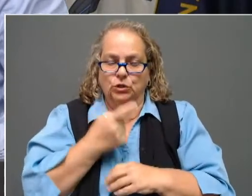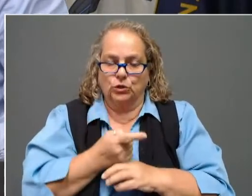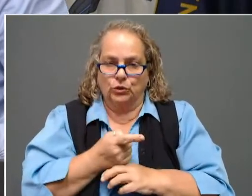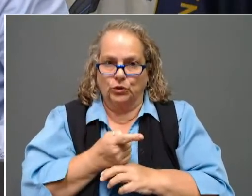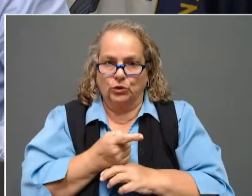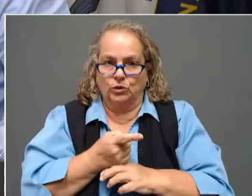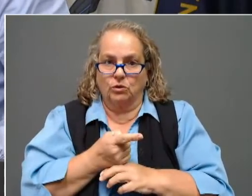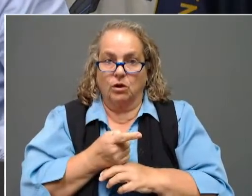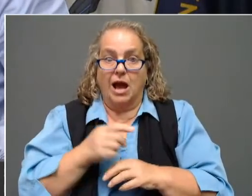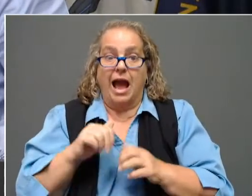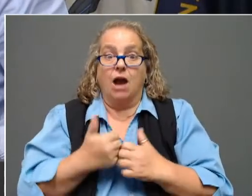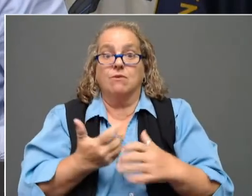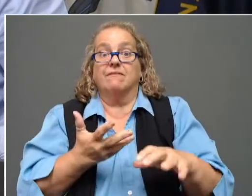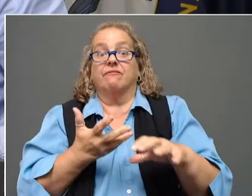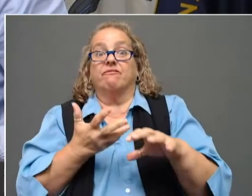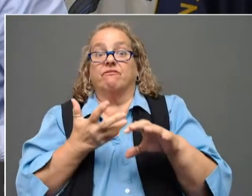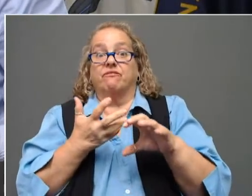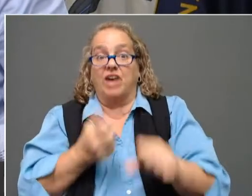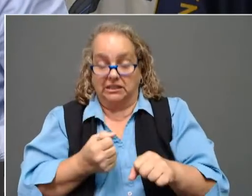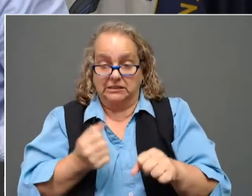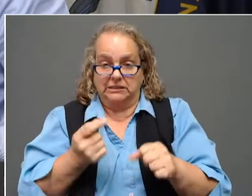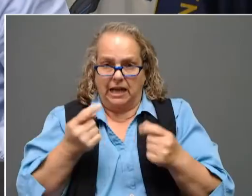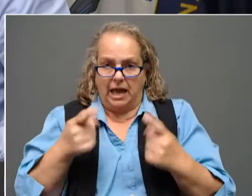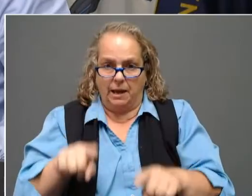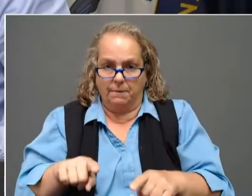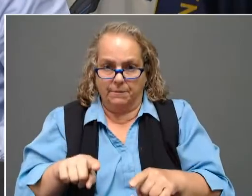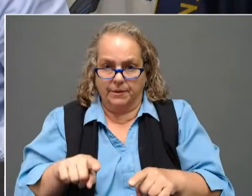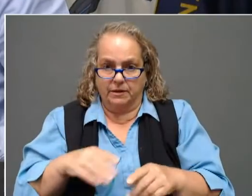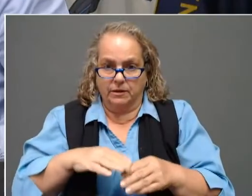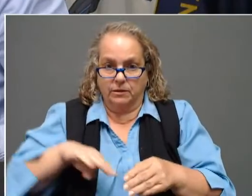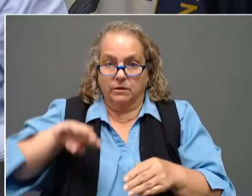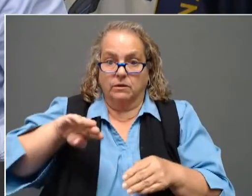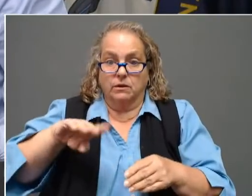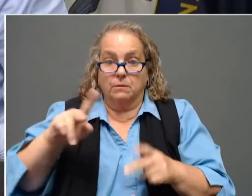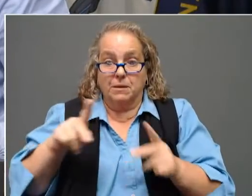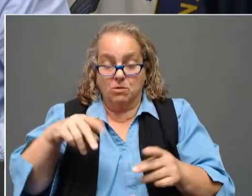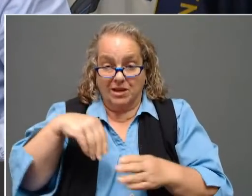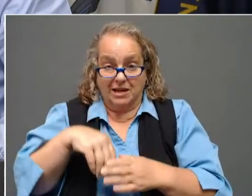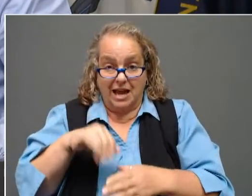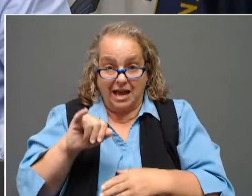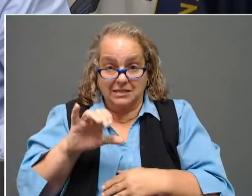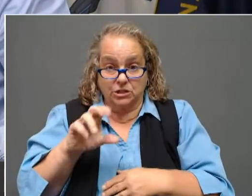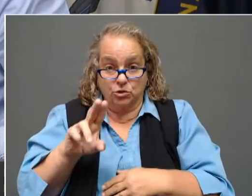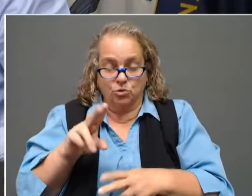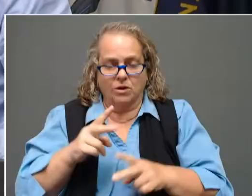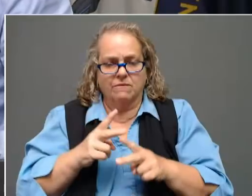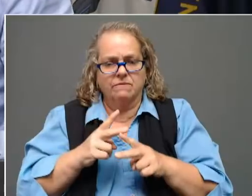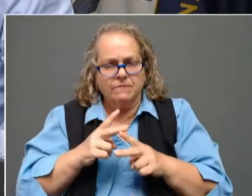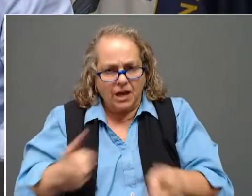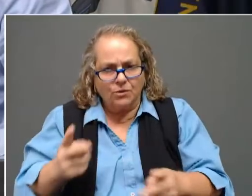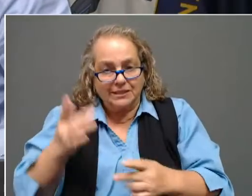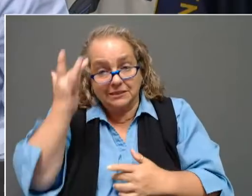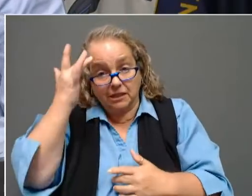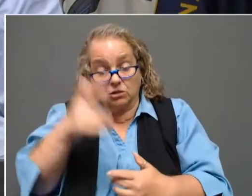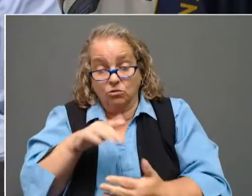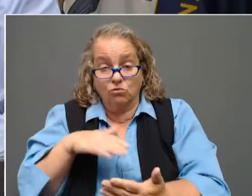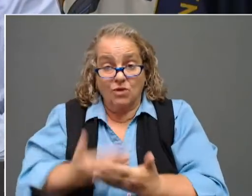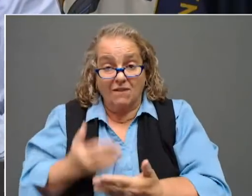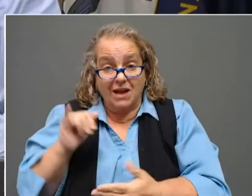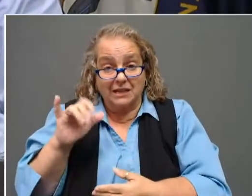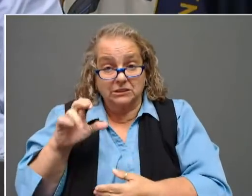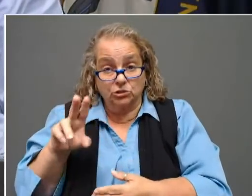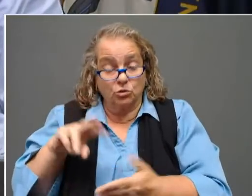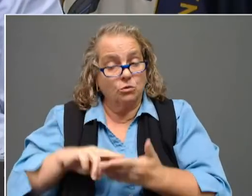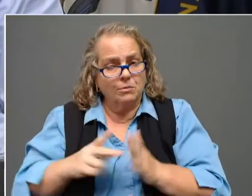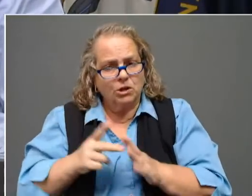how quickly it's happening. And people in the ICU are really sick. That's how you get to the ICU. I think this shows you